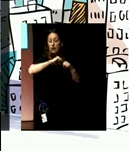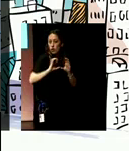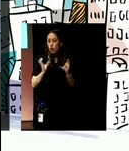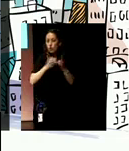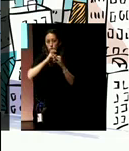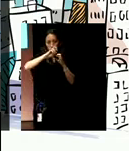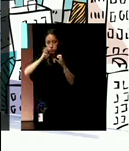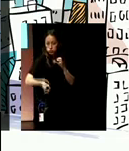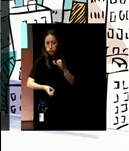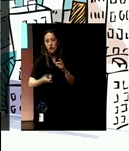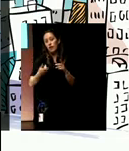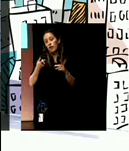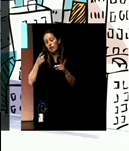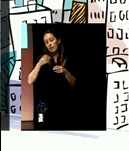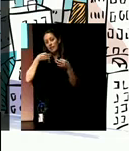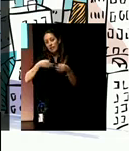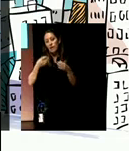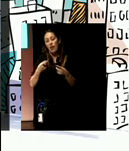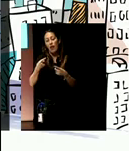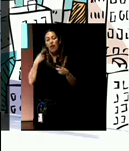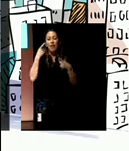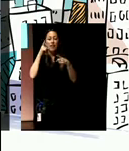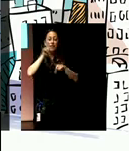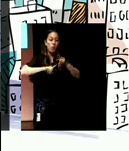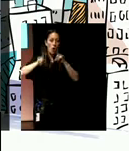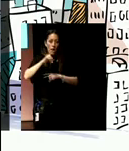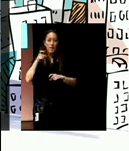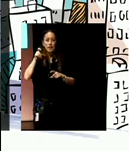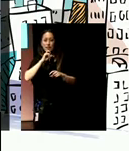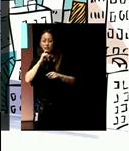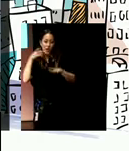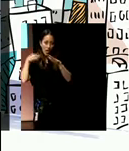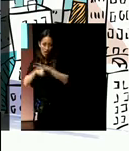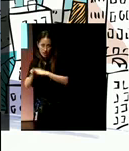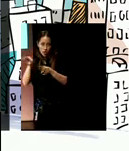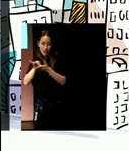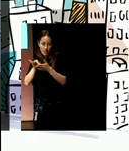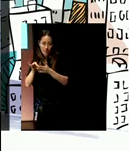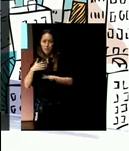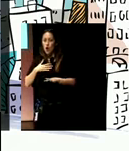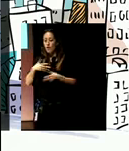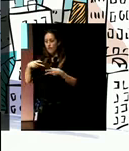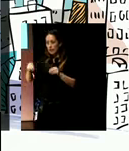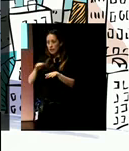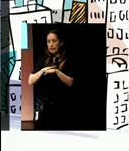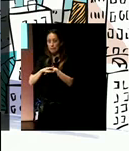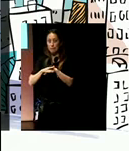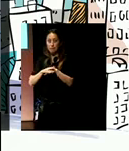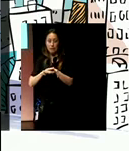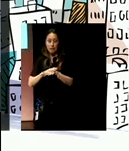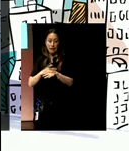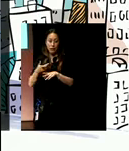with disability and elderly people and other groups with difficulties. Sorry